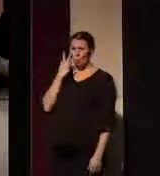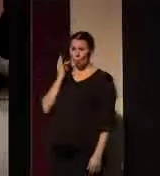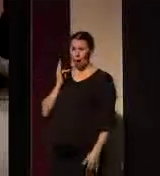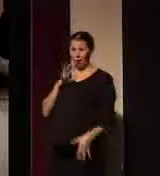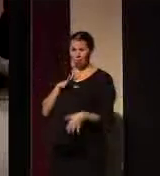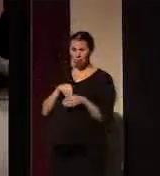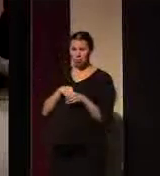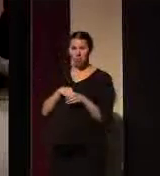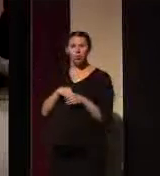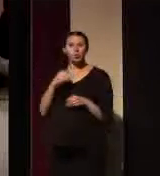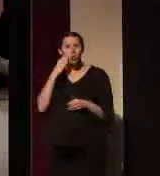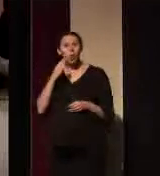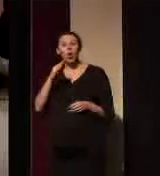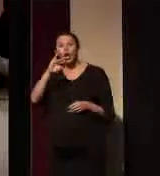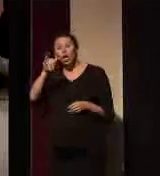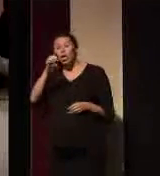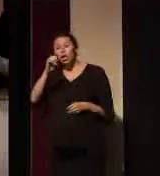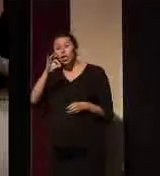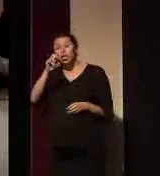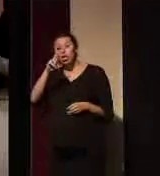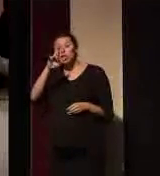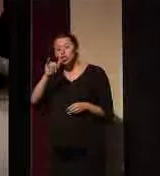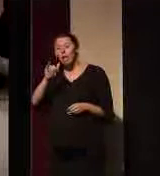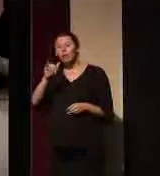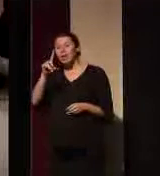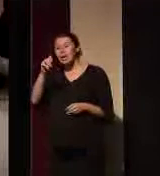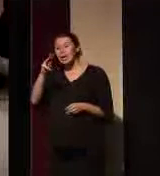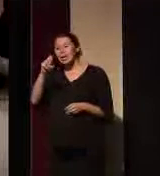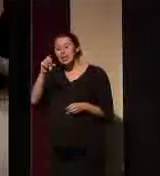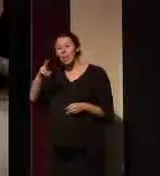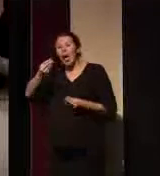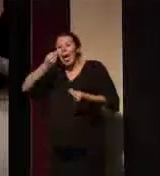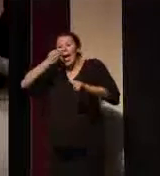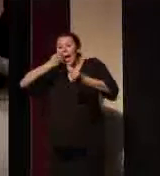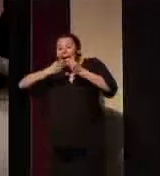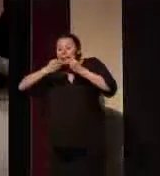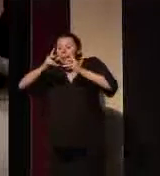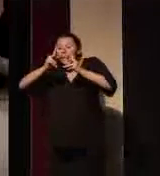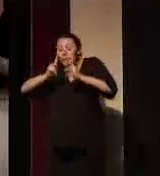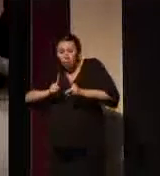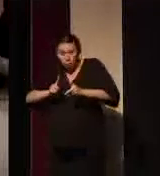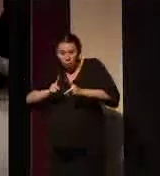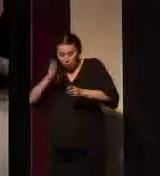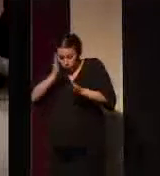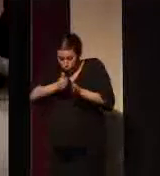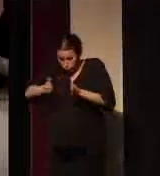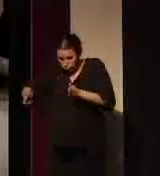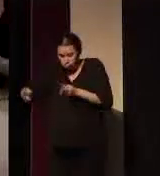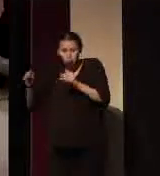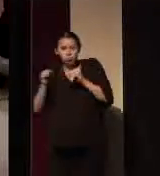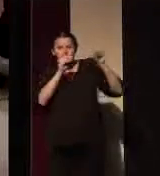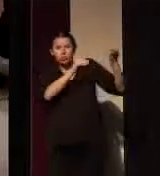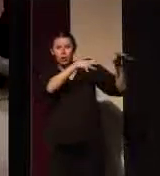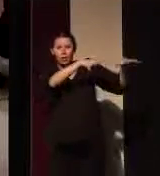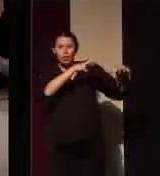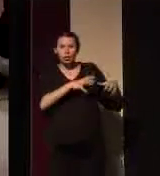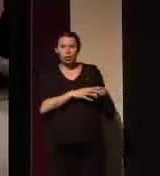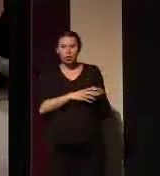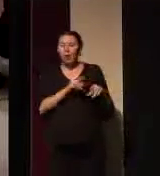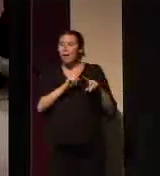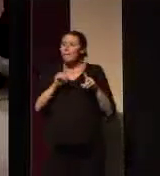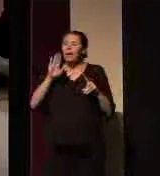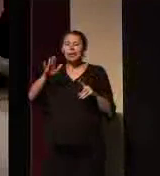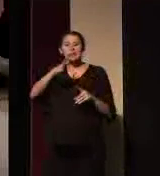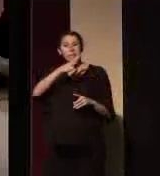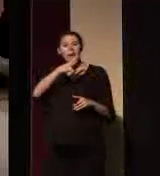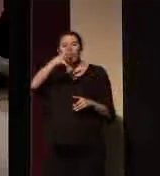Jeffrey Dahmer ate people. Cut them up, put them in the freezer. But guess what? His mother and father was in that courtroom pleading